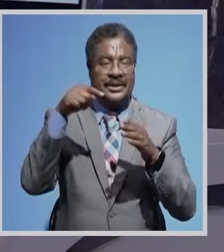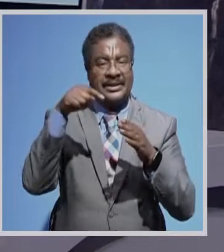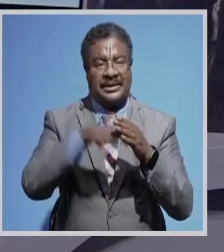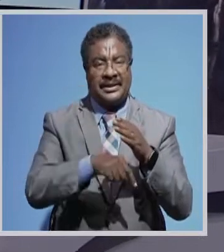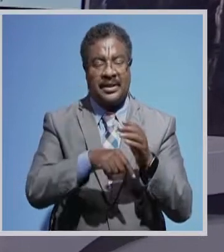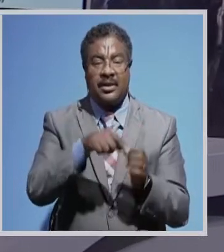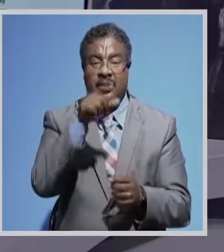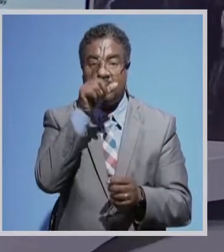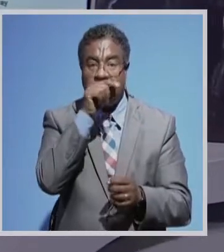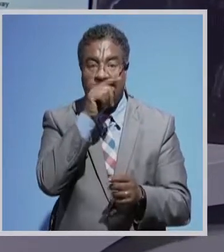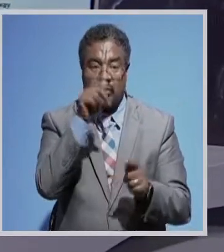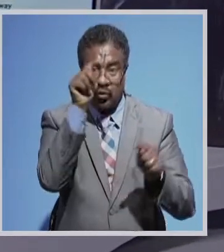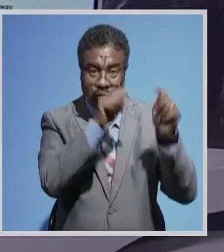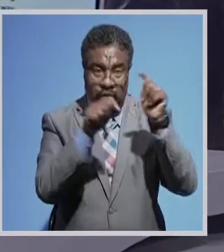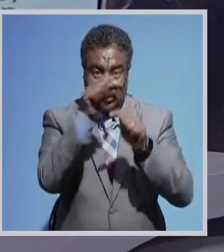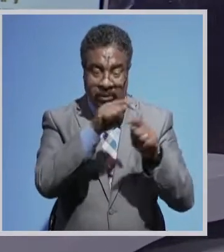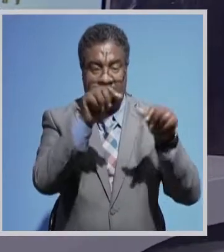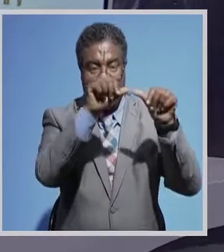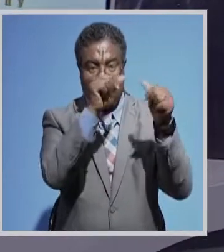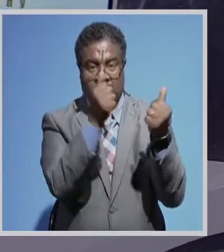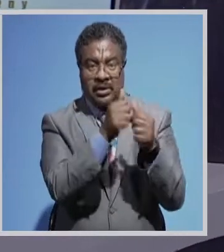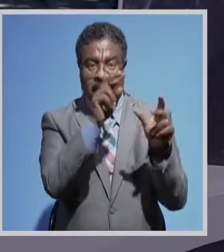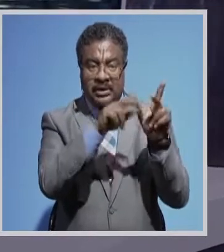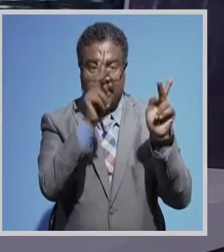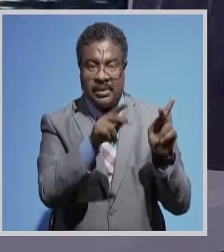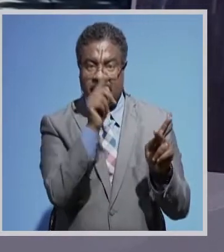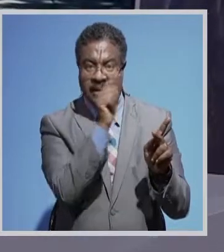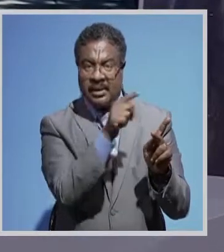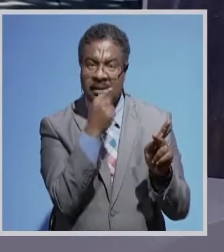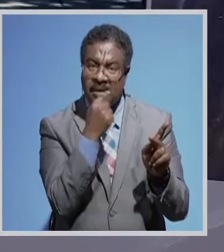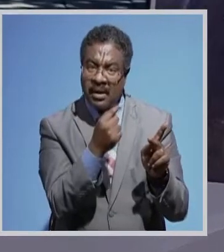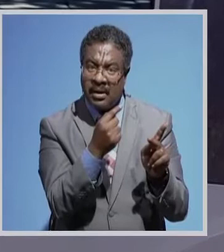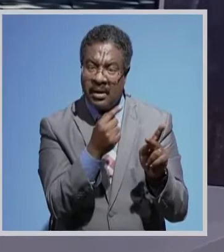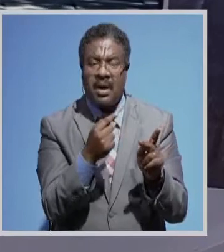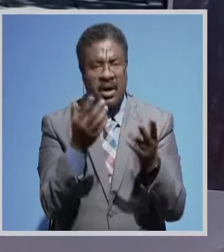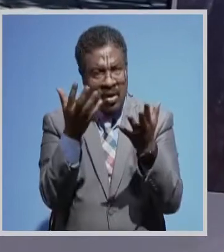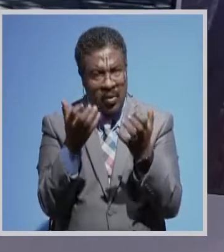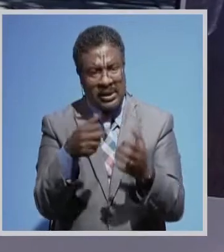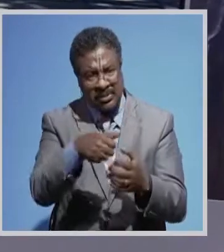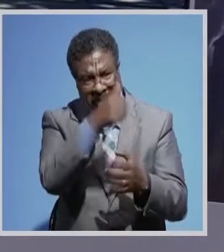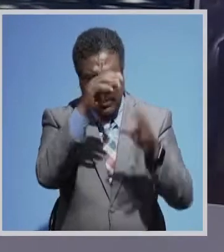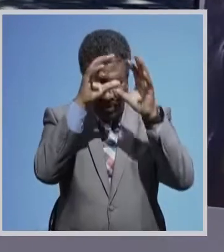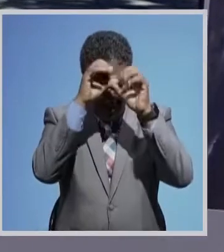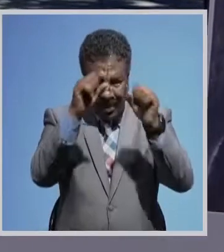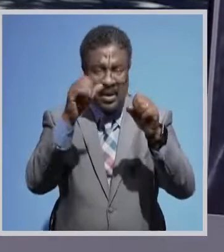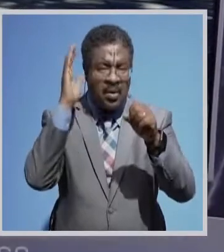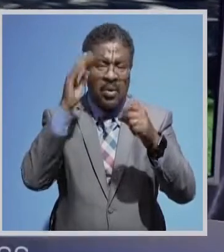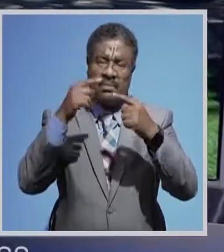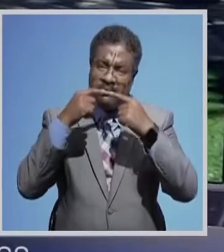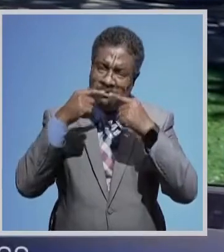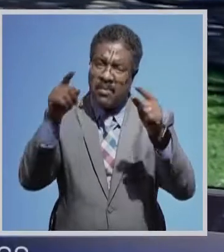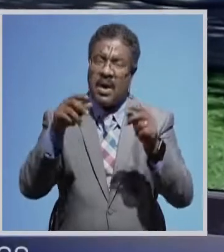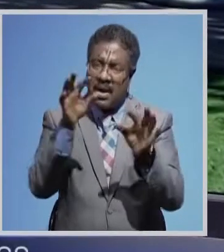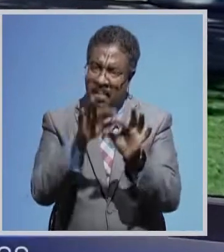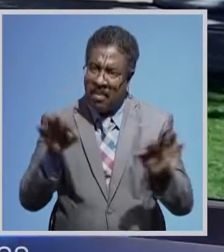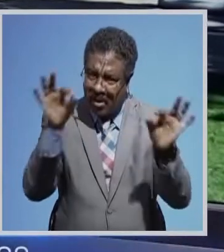Livingstone Tourism Association Chairperson Rebne Sikumba says the association is looking forward to hearing the President Edgar Lungu's pronouncement, which